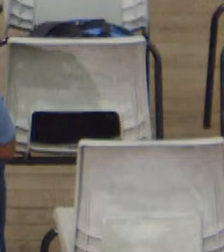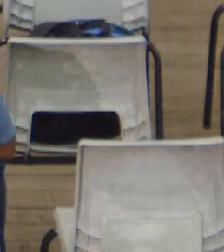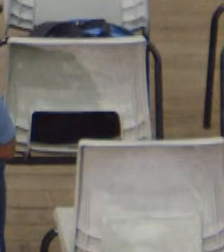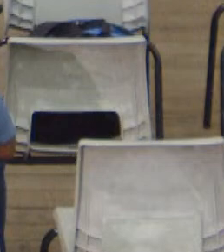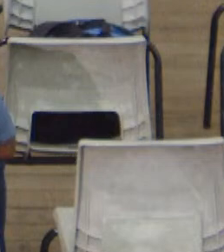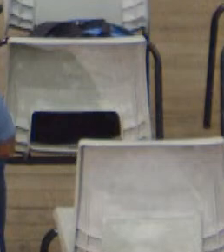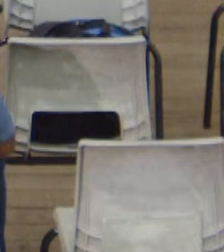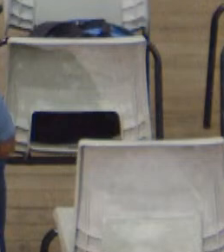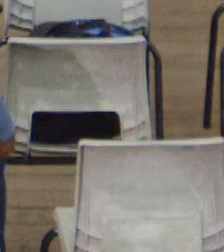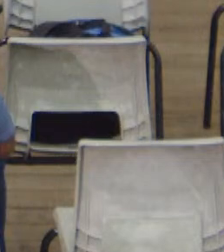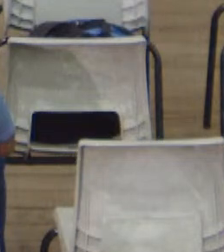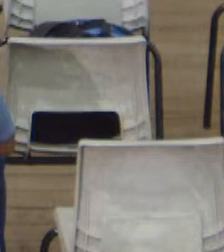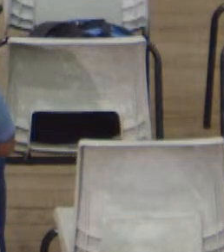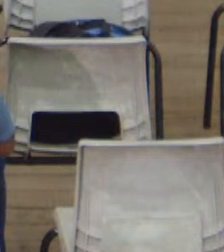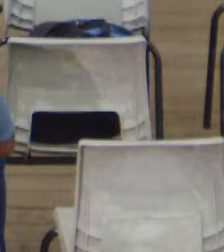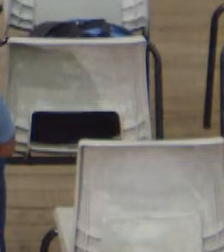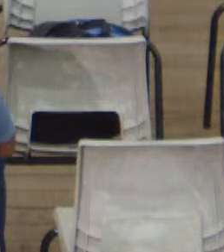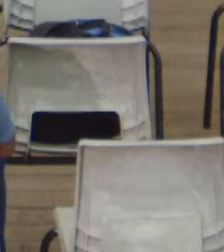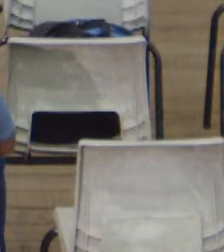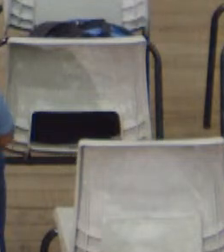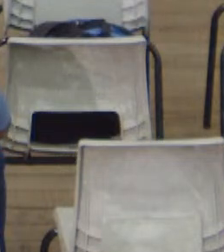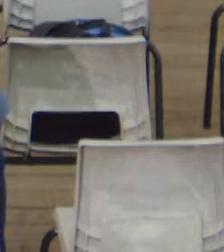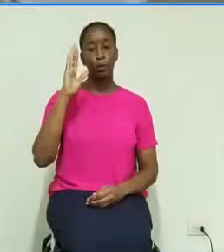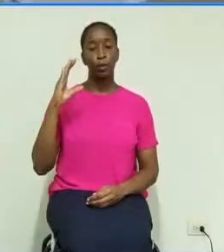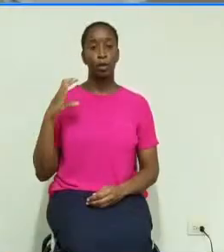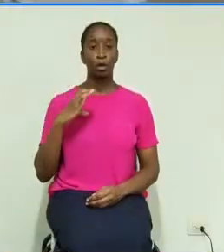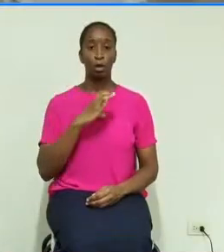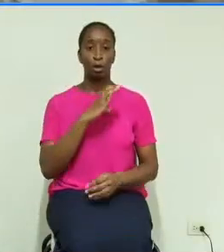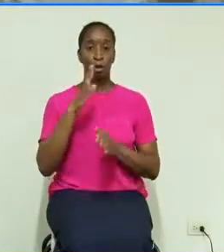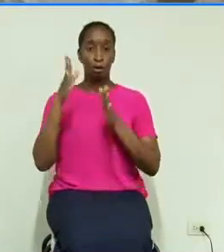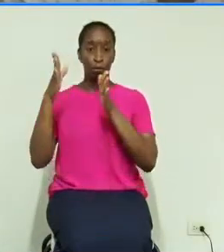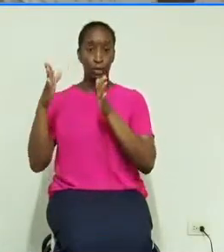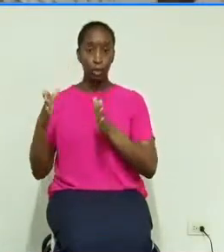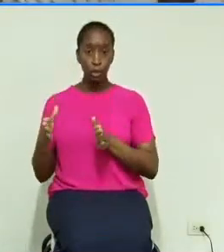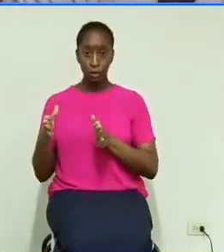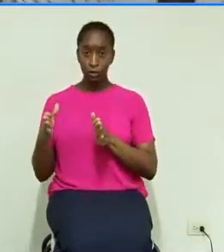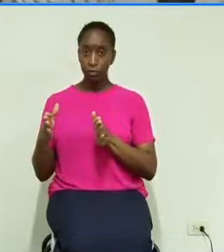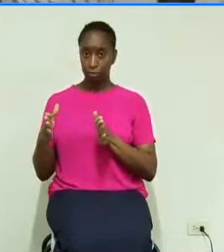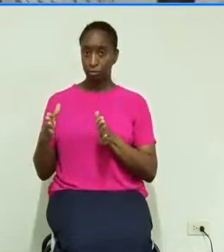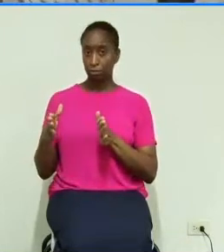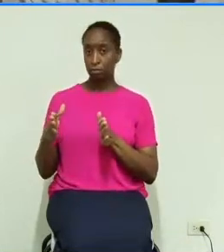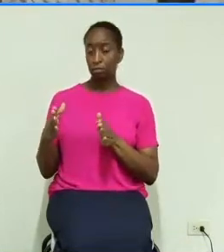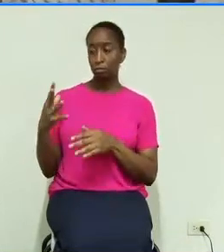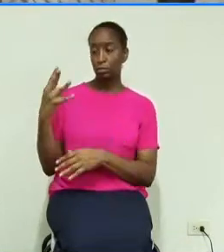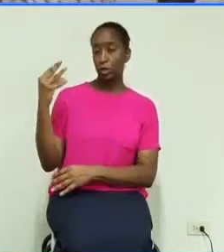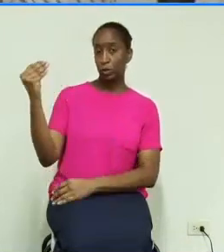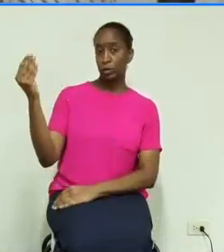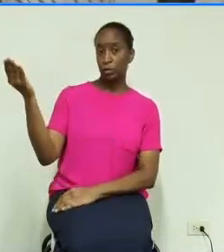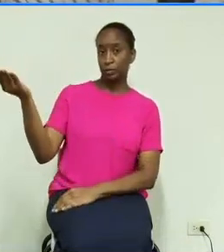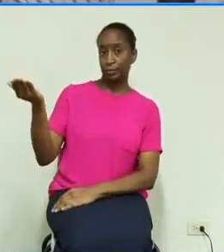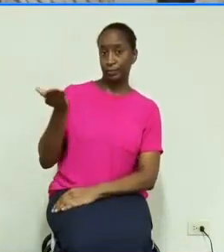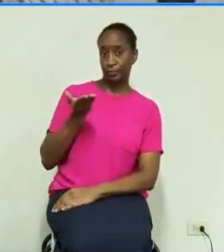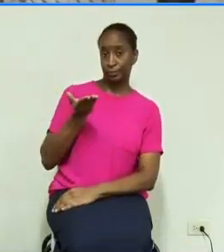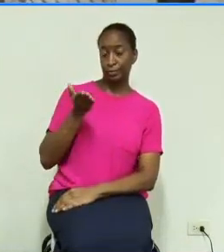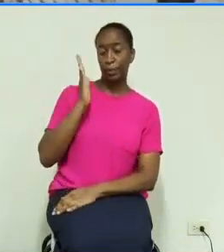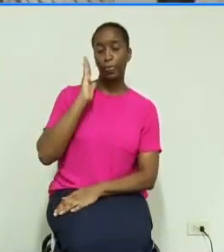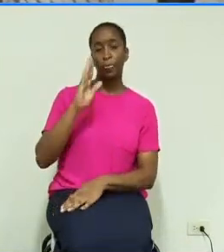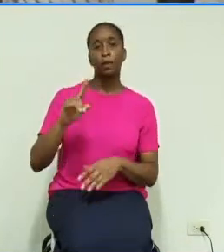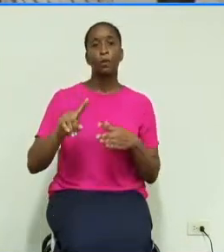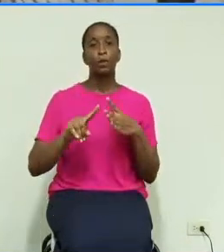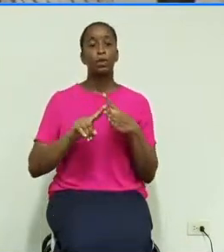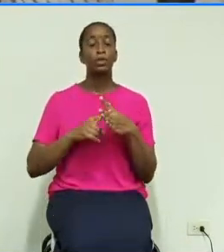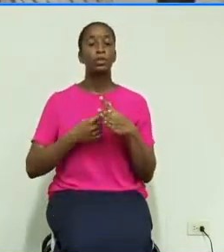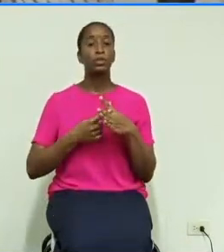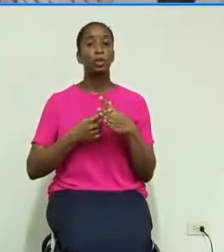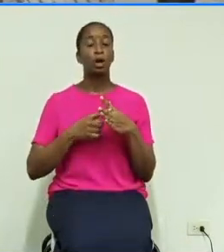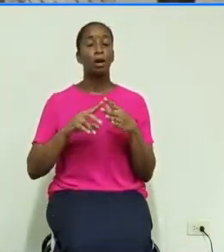chairman, one of our commissioners who is outside, to just come in, Dr. Chandler, and we will start with the national anthem,